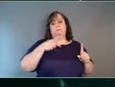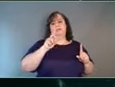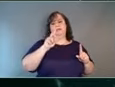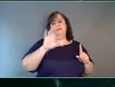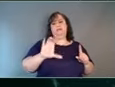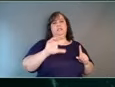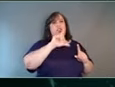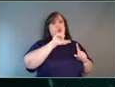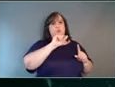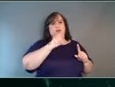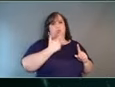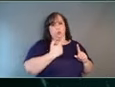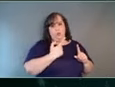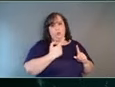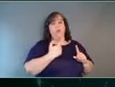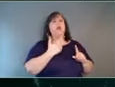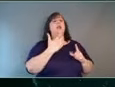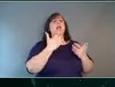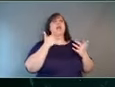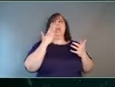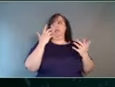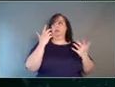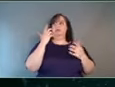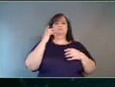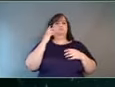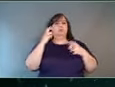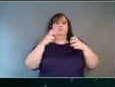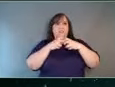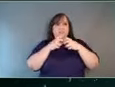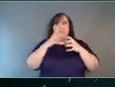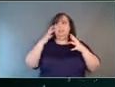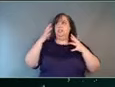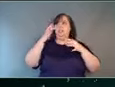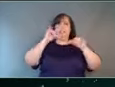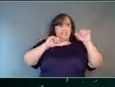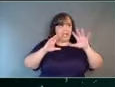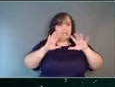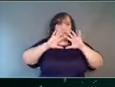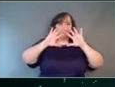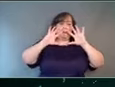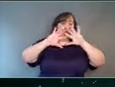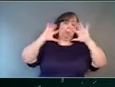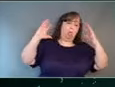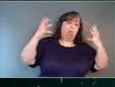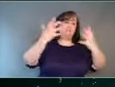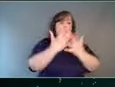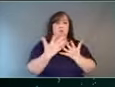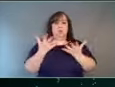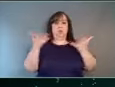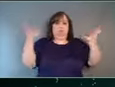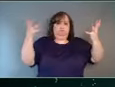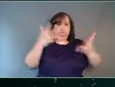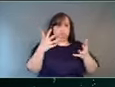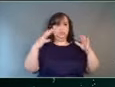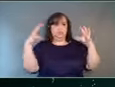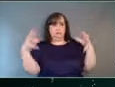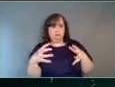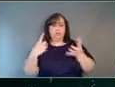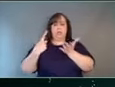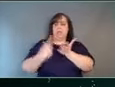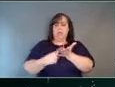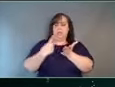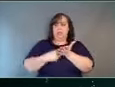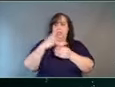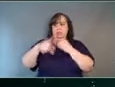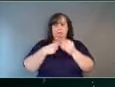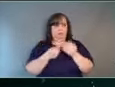to practice and exercise what we would do in the event of such an asteroid threat. And you can actually tell it's a fake asteroid